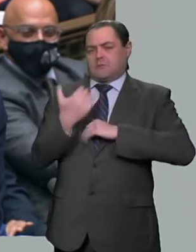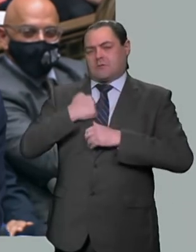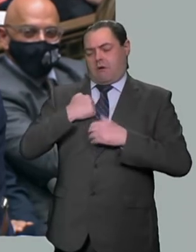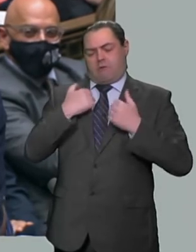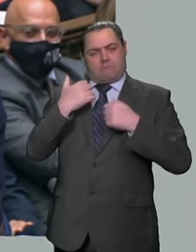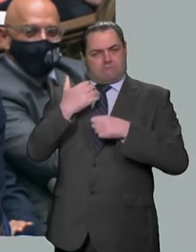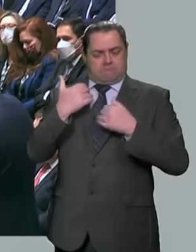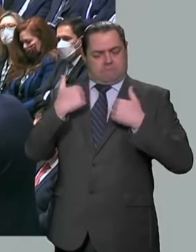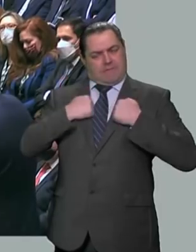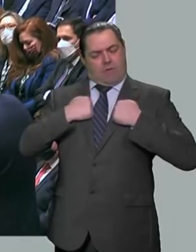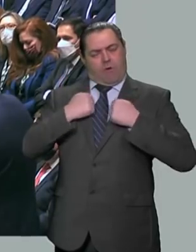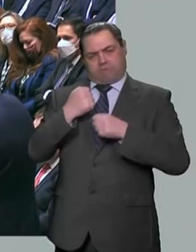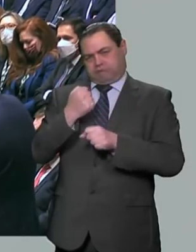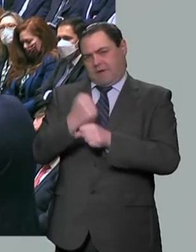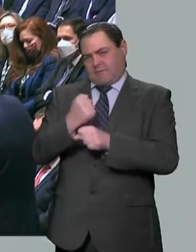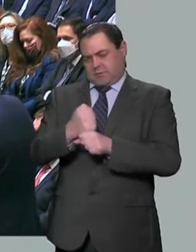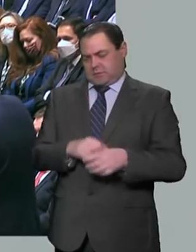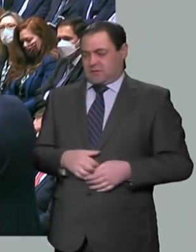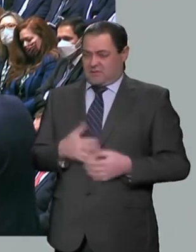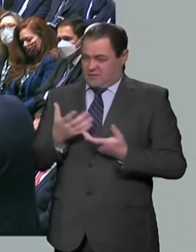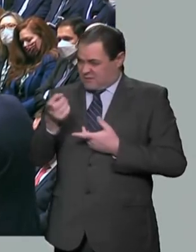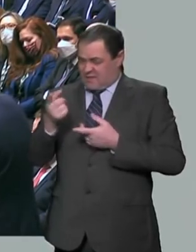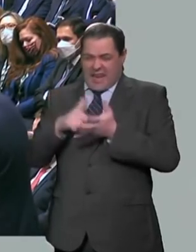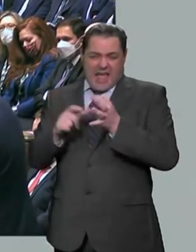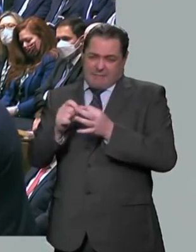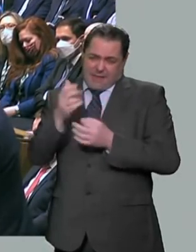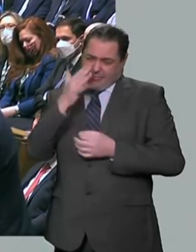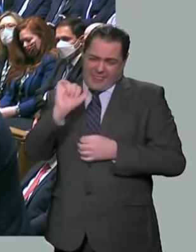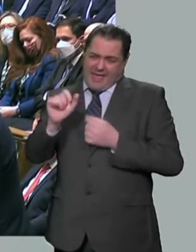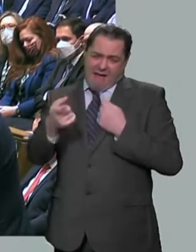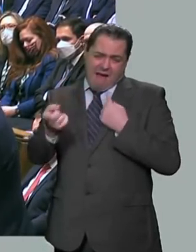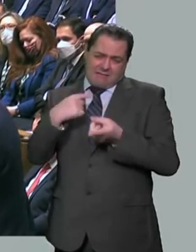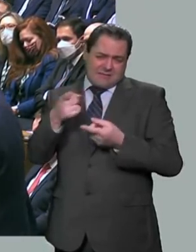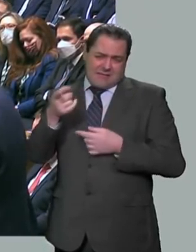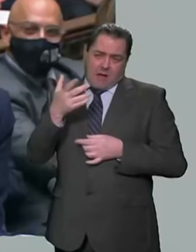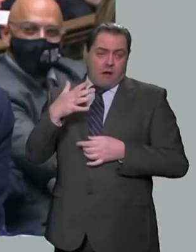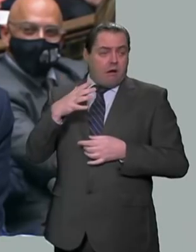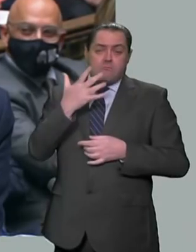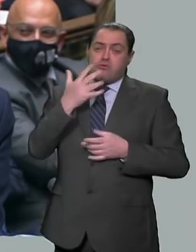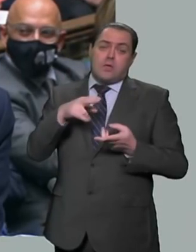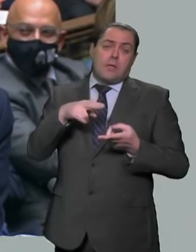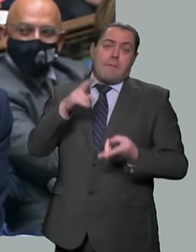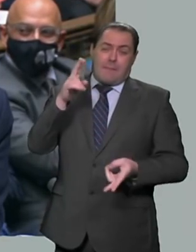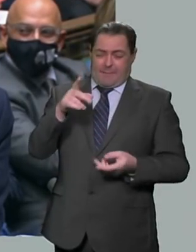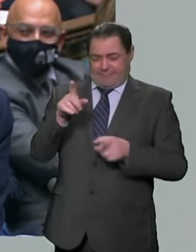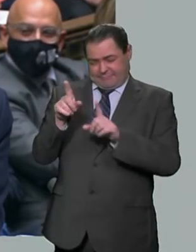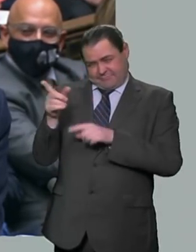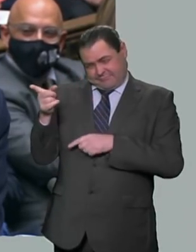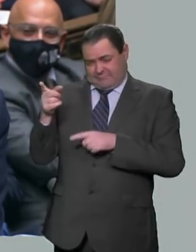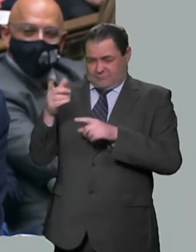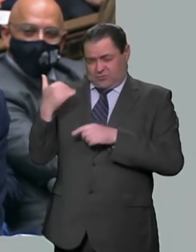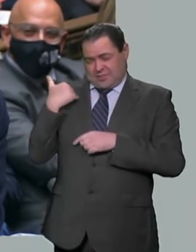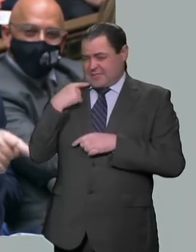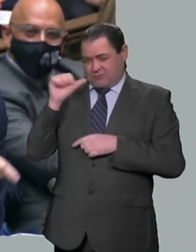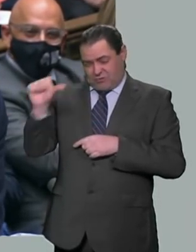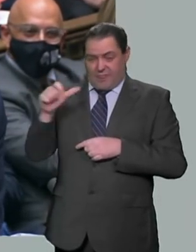that their answer today, Labour's answer today to the energy price rises, which my honourable friend correctly diagnoses,